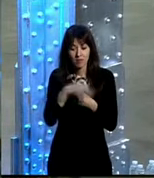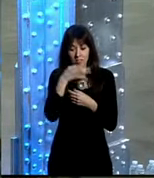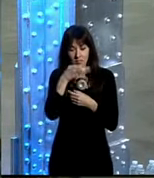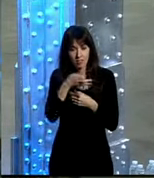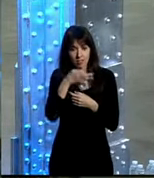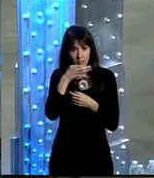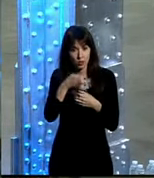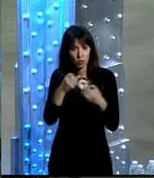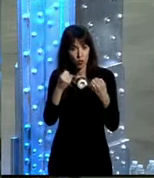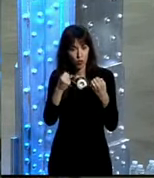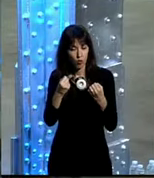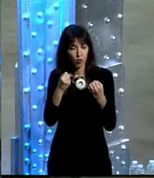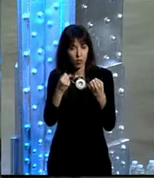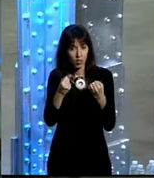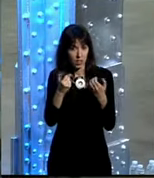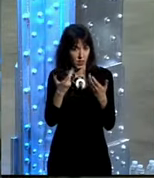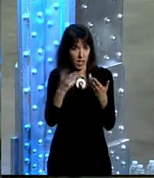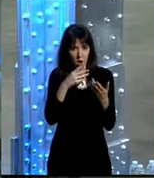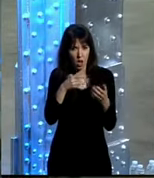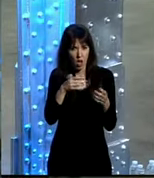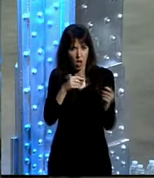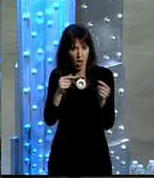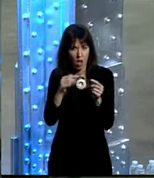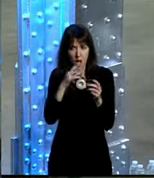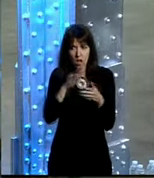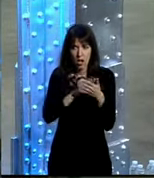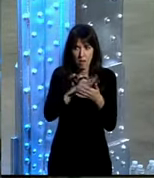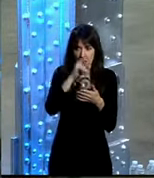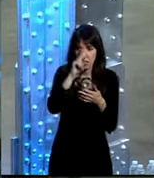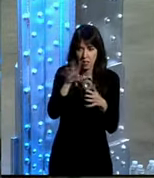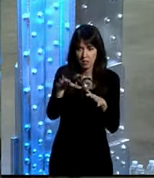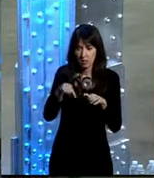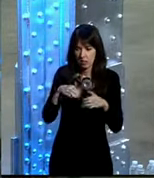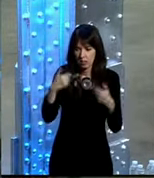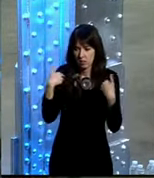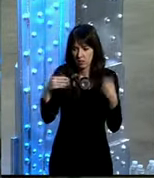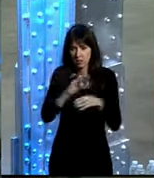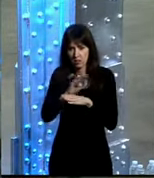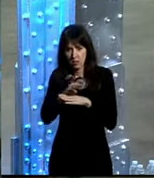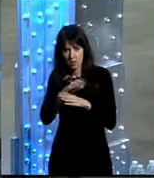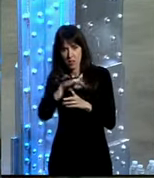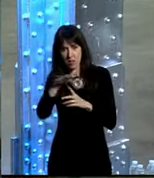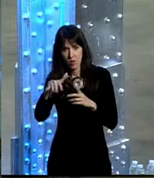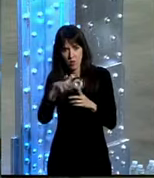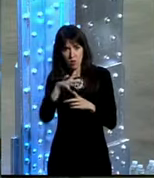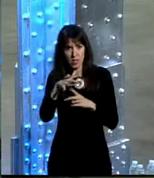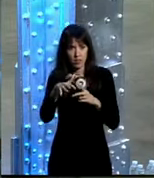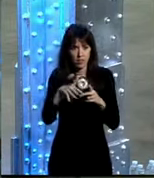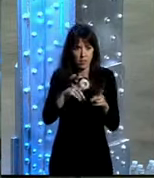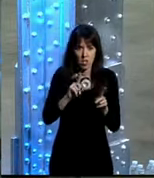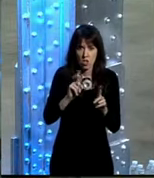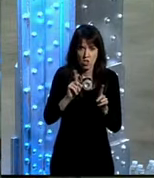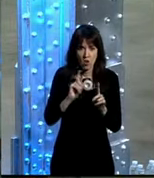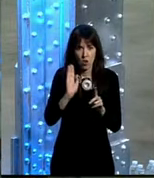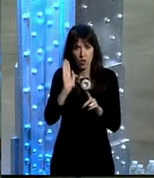taking care of the environment and you know, not putting damaging things under the ground or